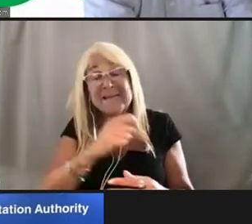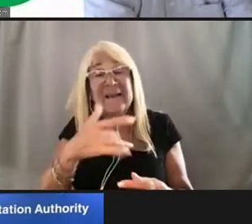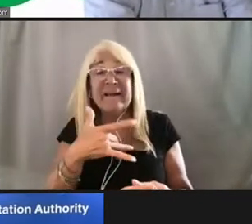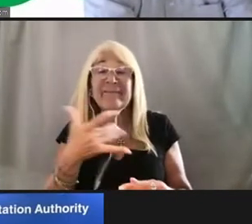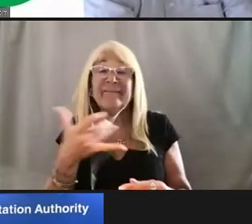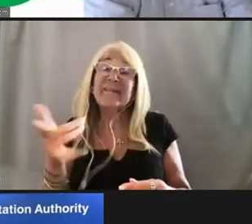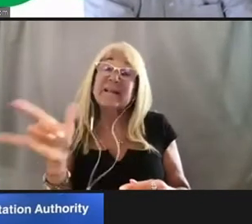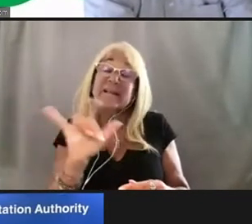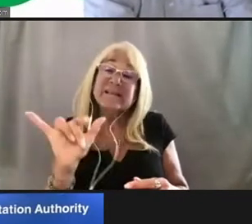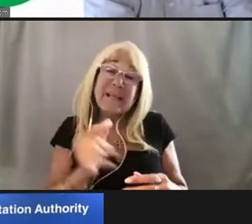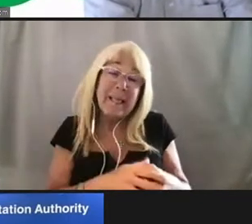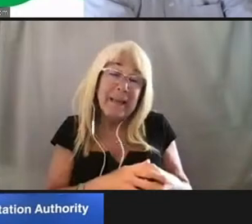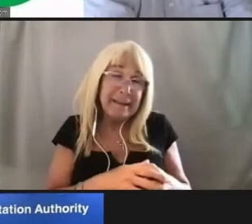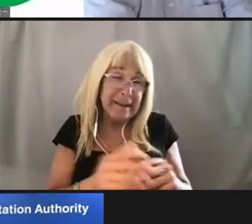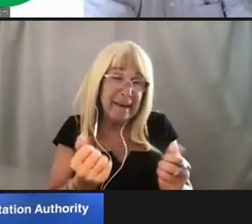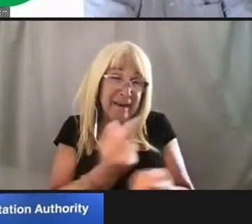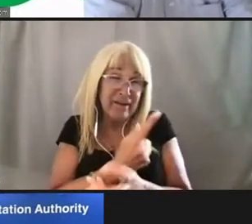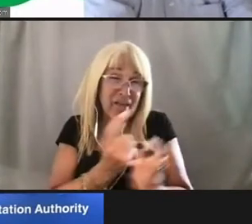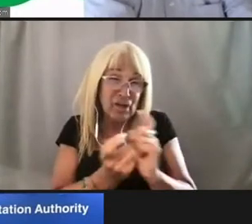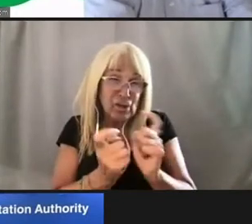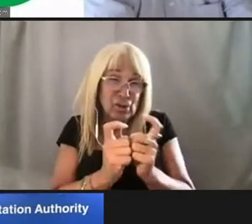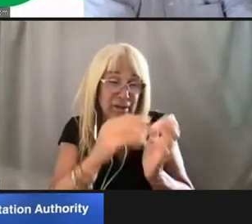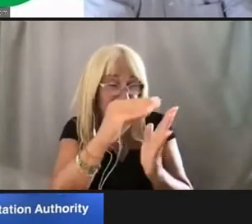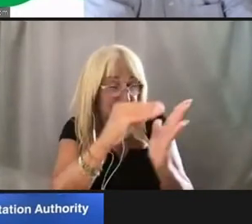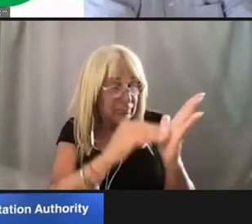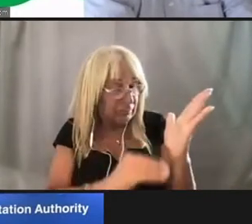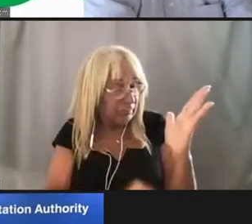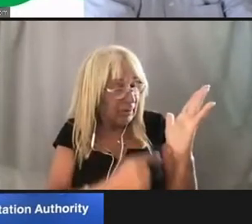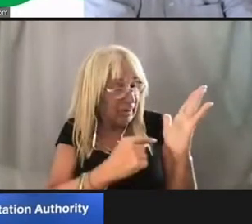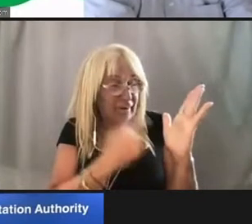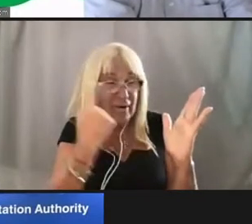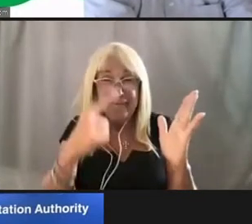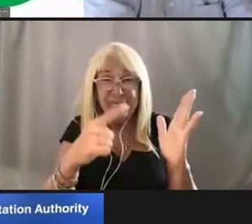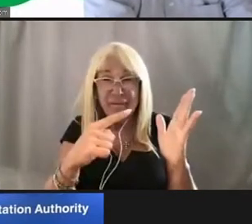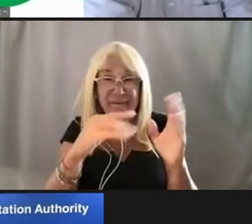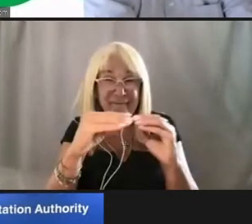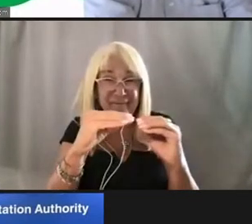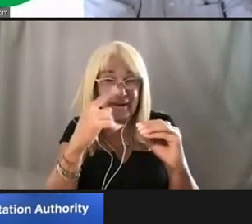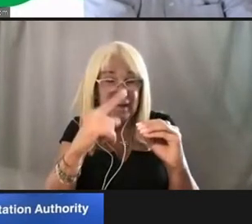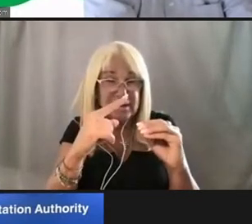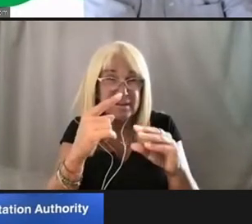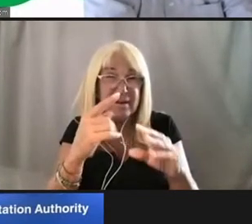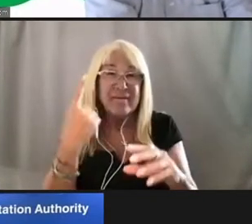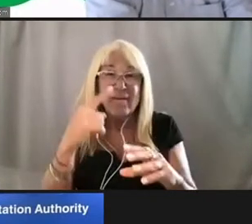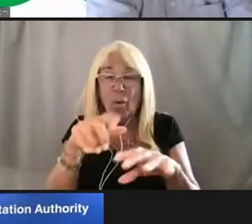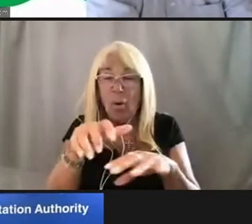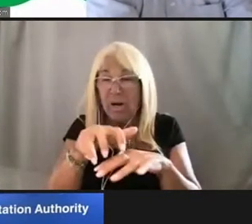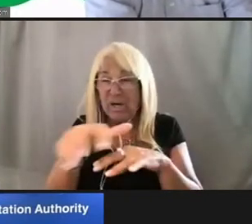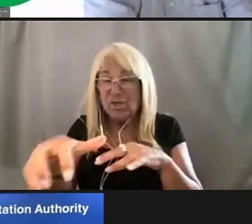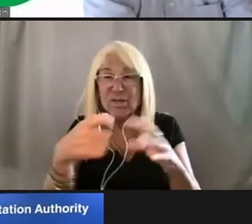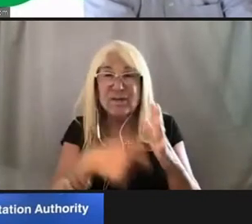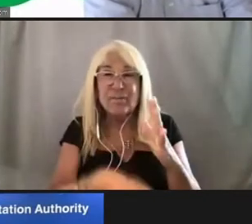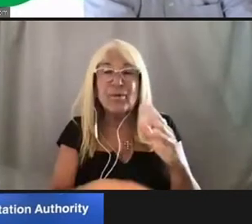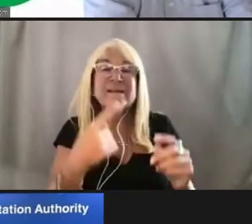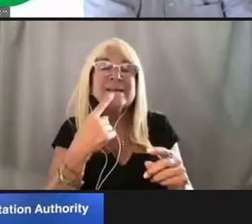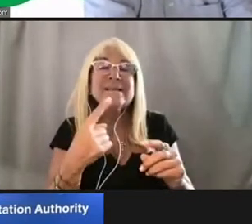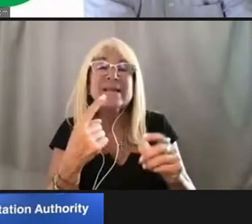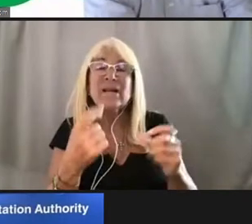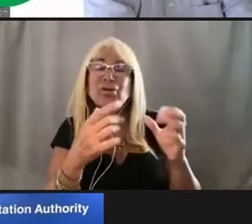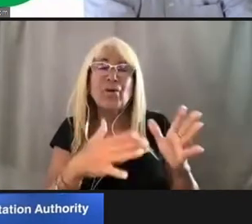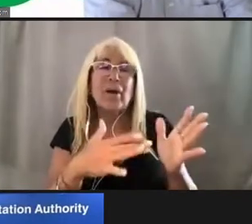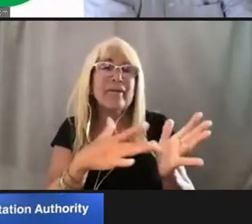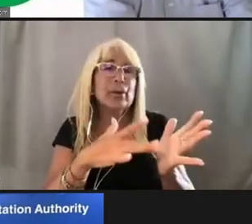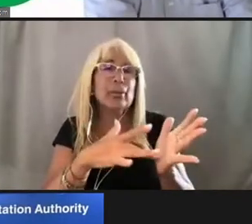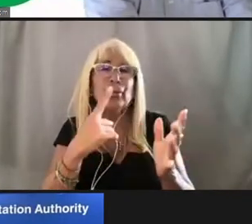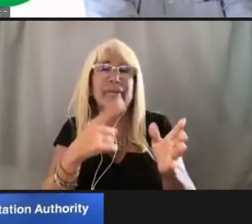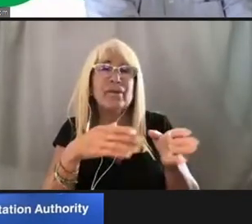the books are being cooked to justify the need for congestion pricing it was stated on many occasions that drivers abuse the streets but pay nothing